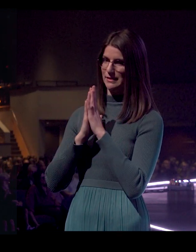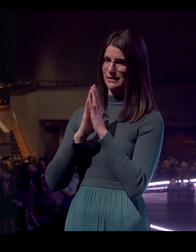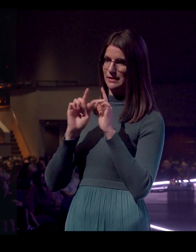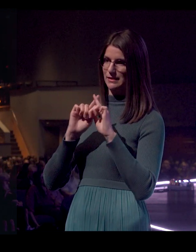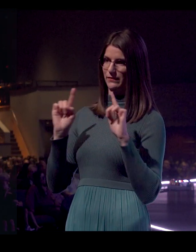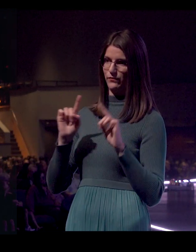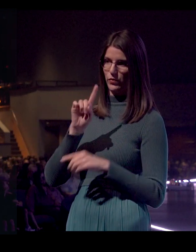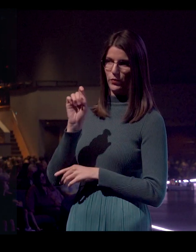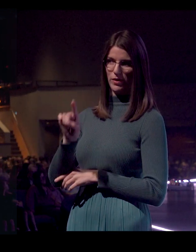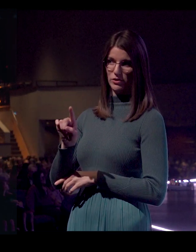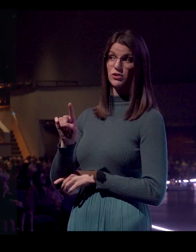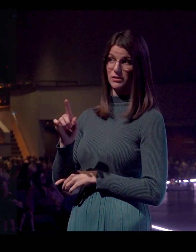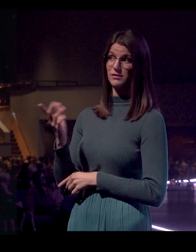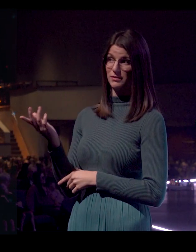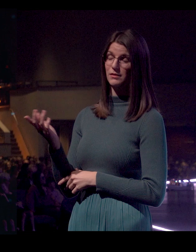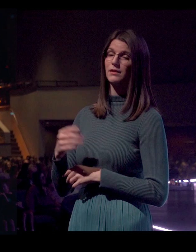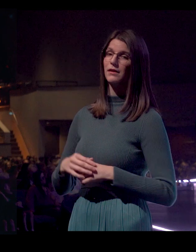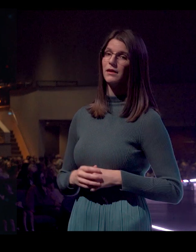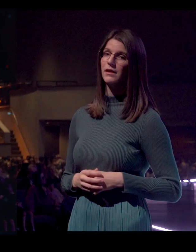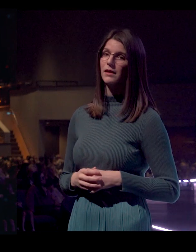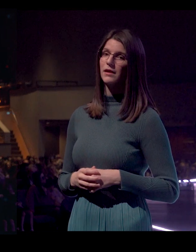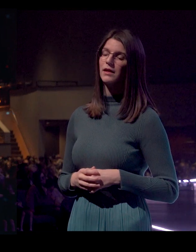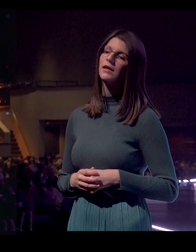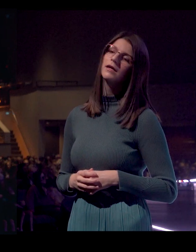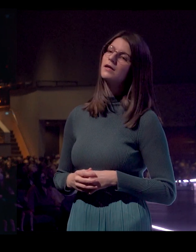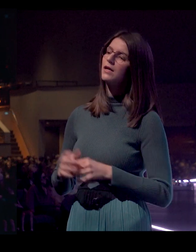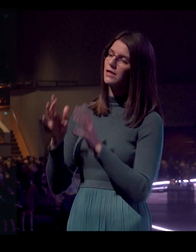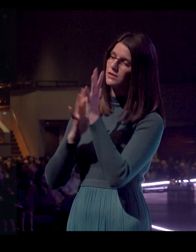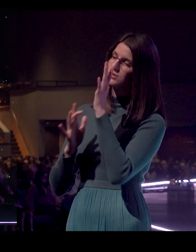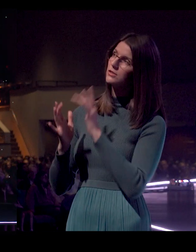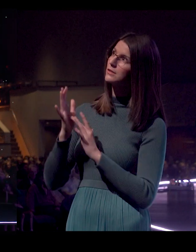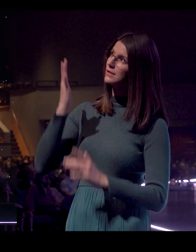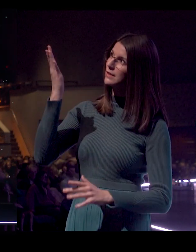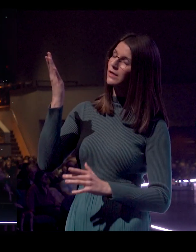does Jesus want for Christmas?